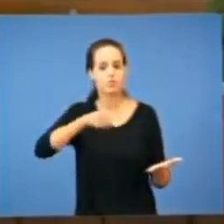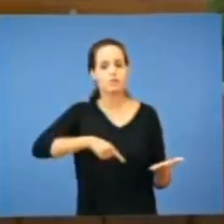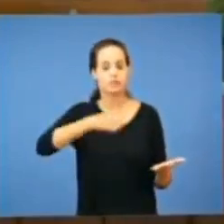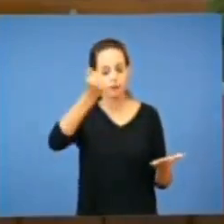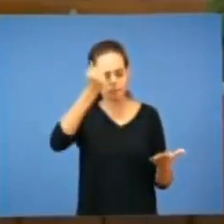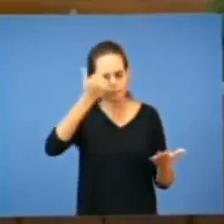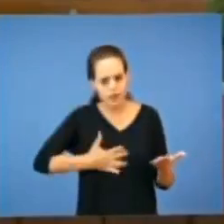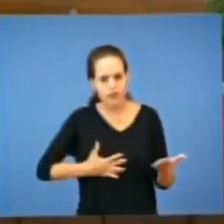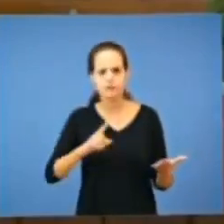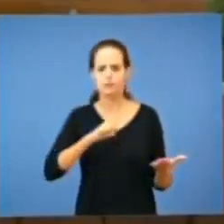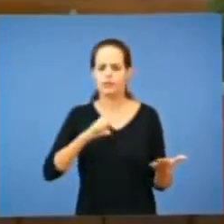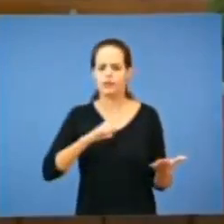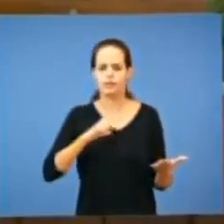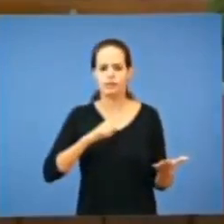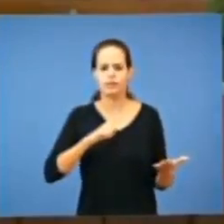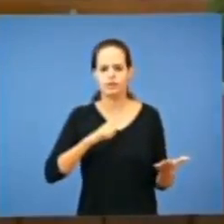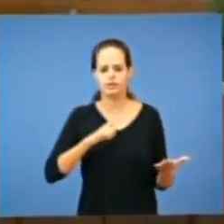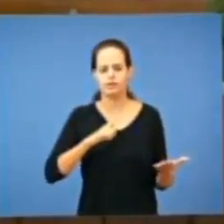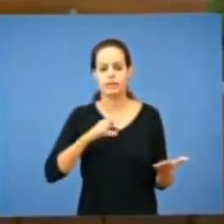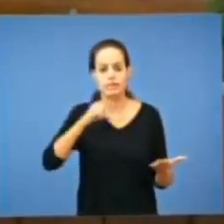blessing. The church